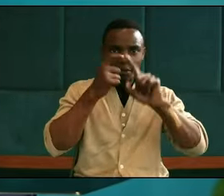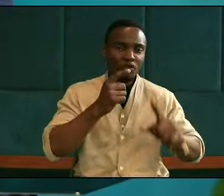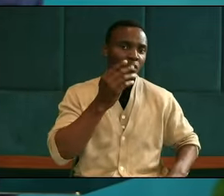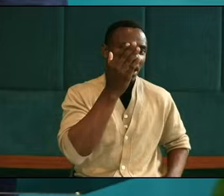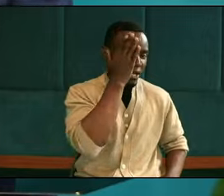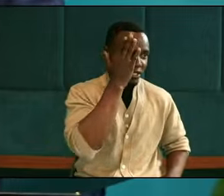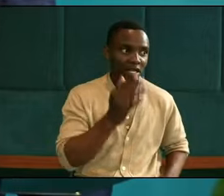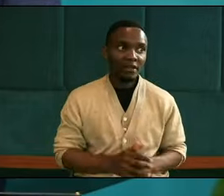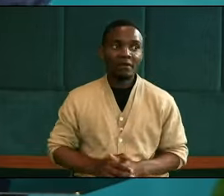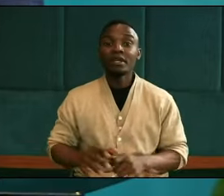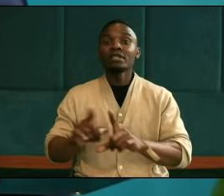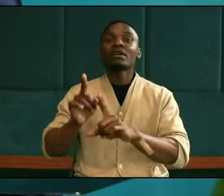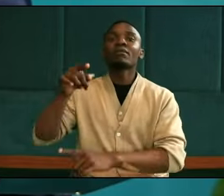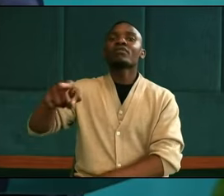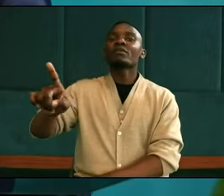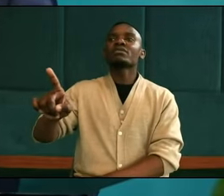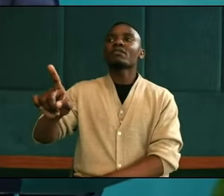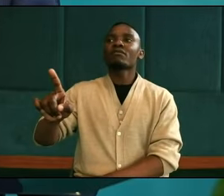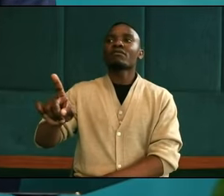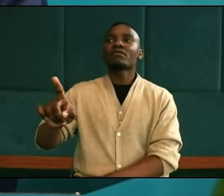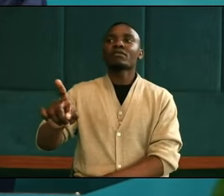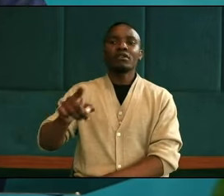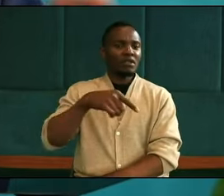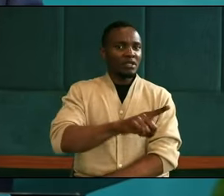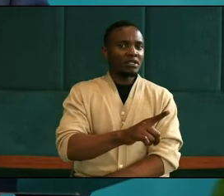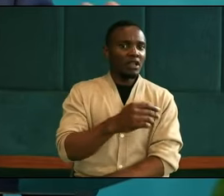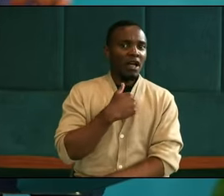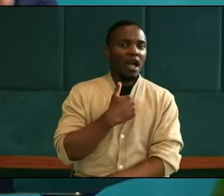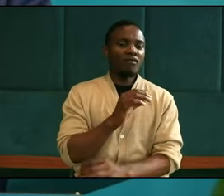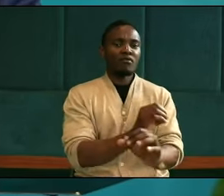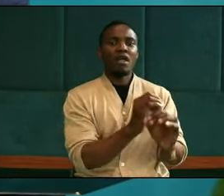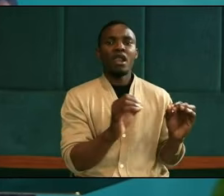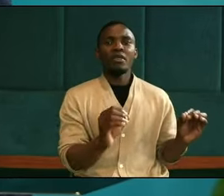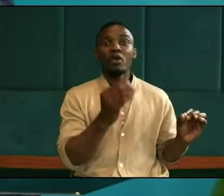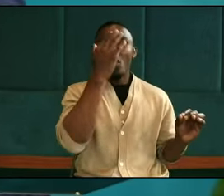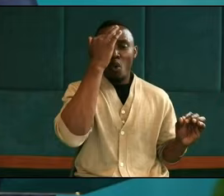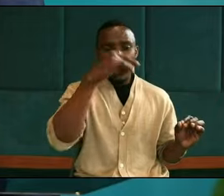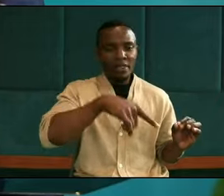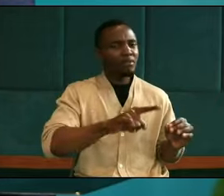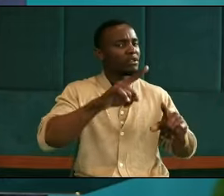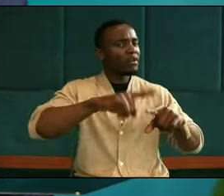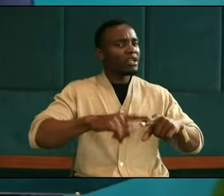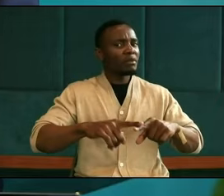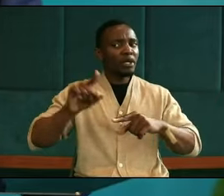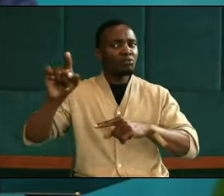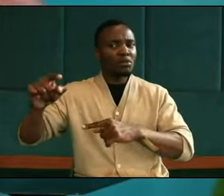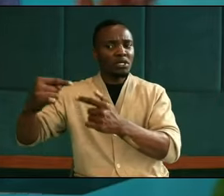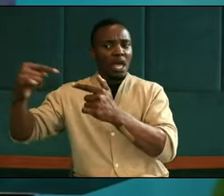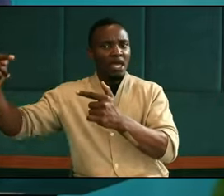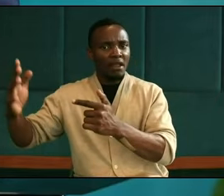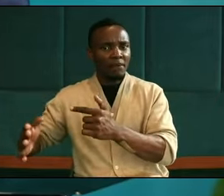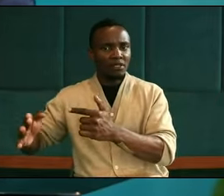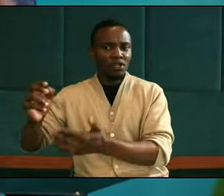in time, they don't have any armory because they are depending on the Philistines to sharpen